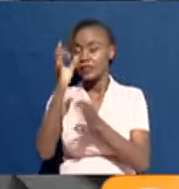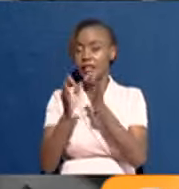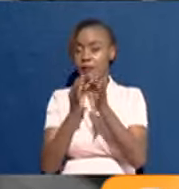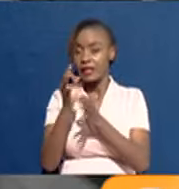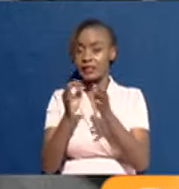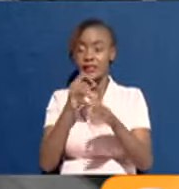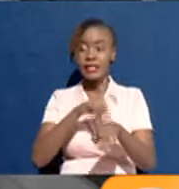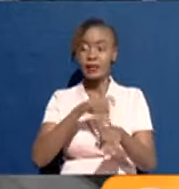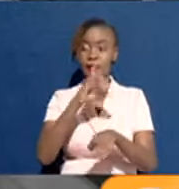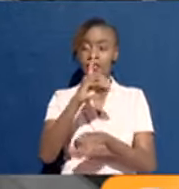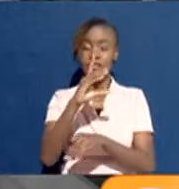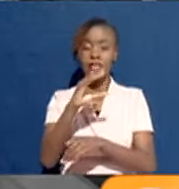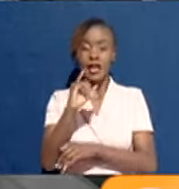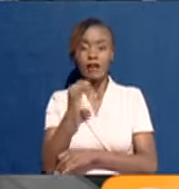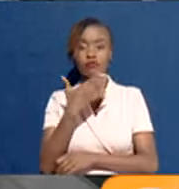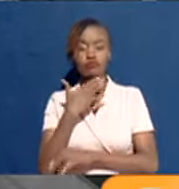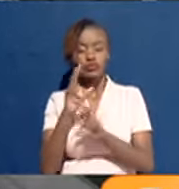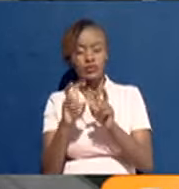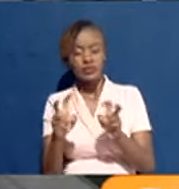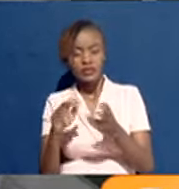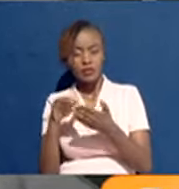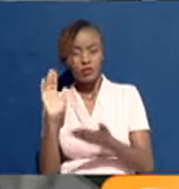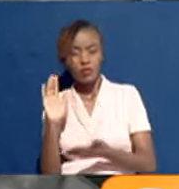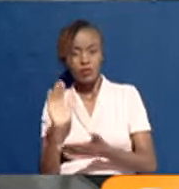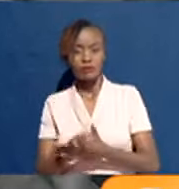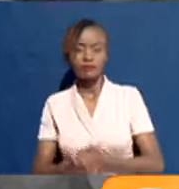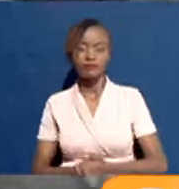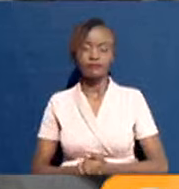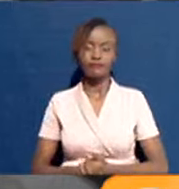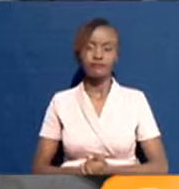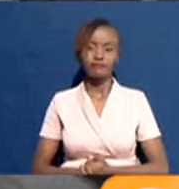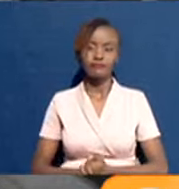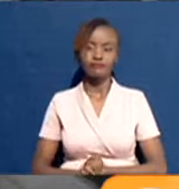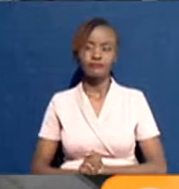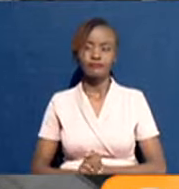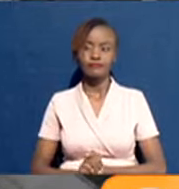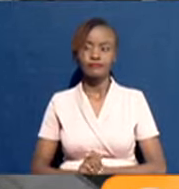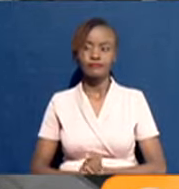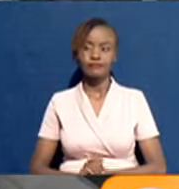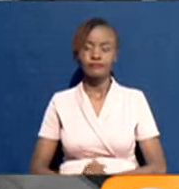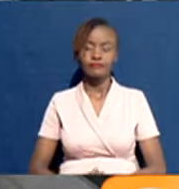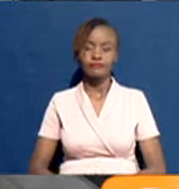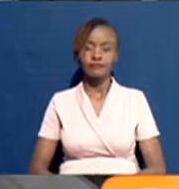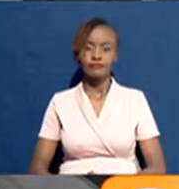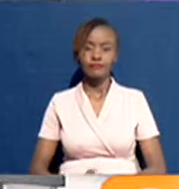detectives embarking on an investigation. Marianne Nyambura, Citizen TV.